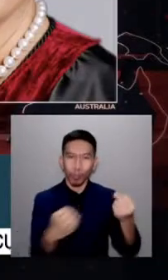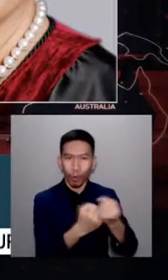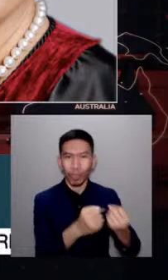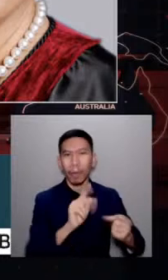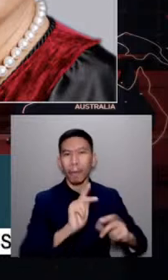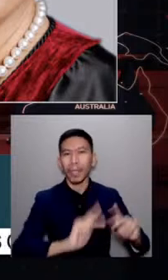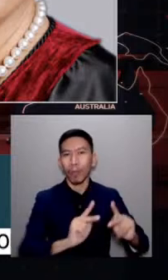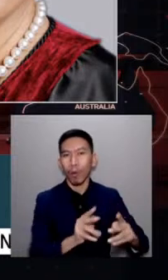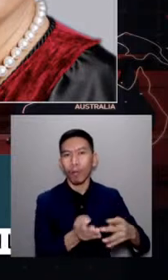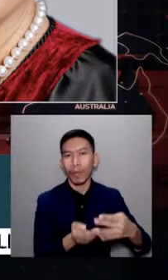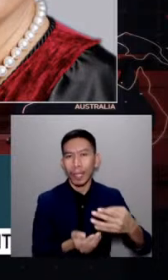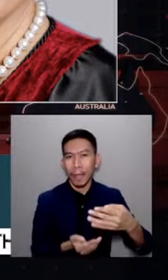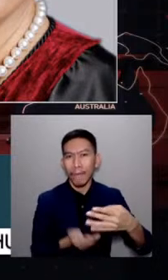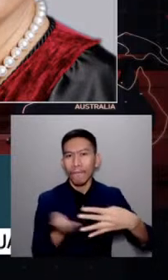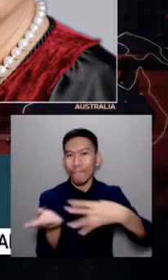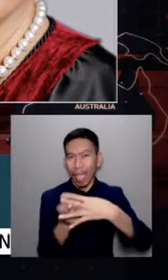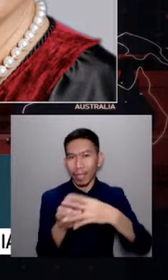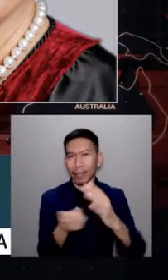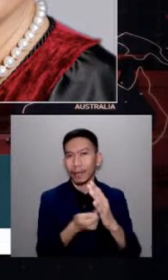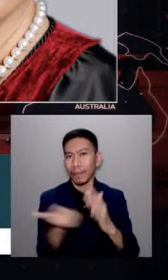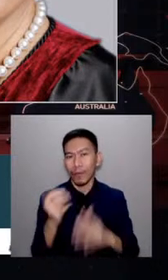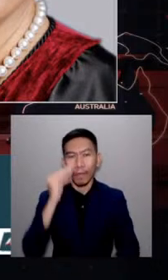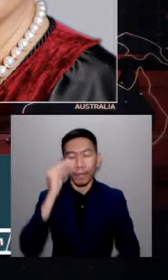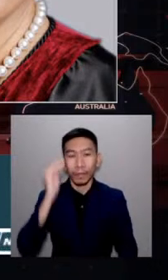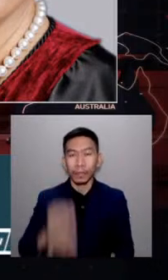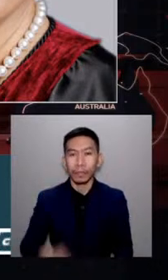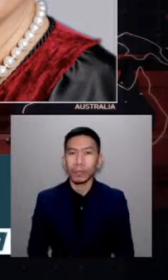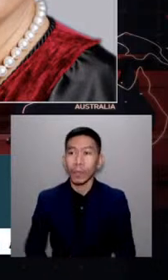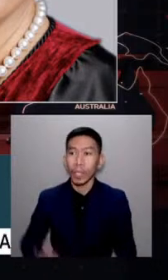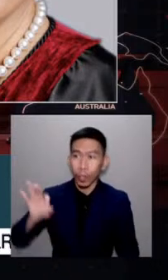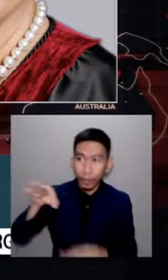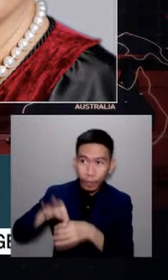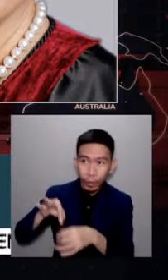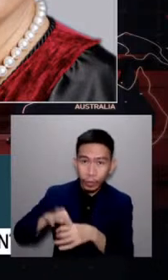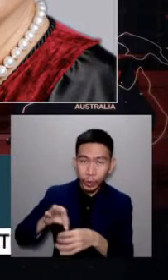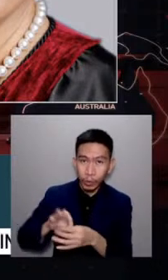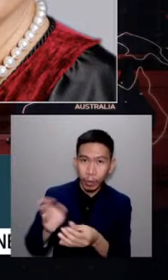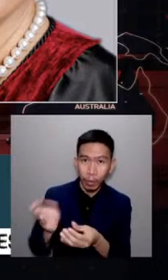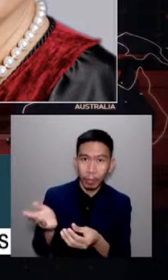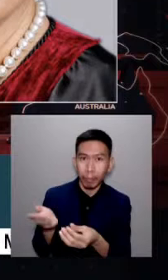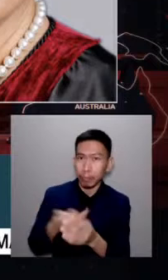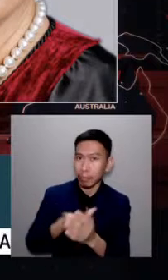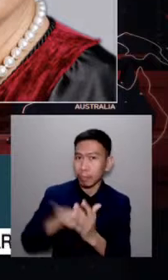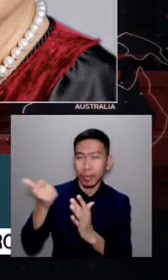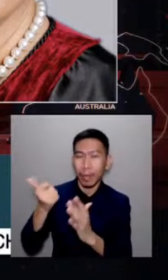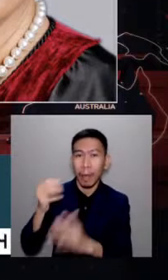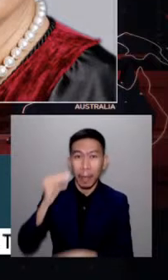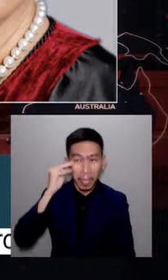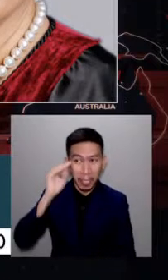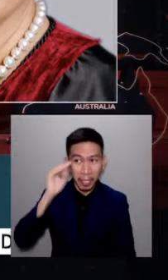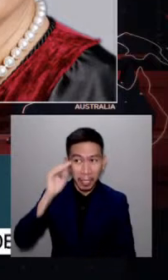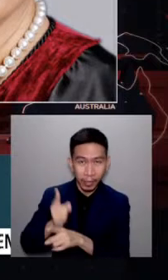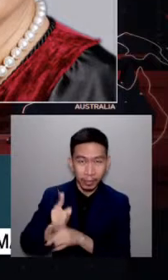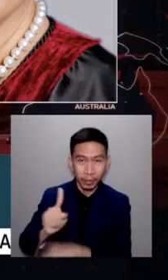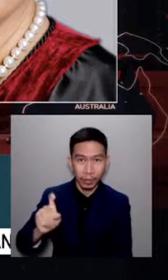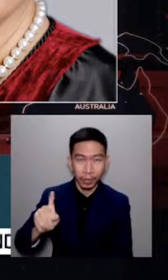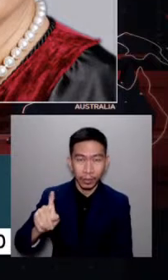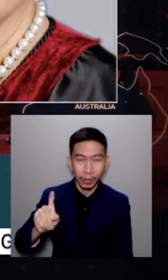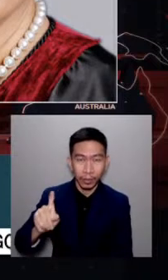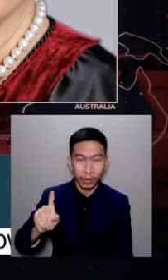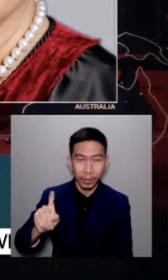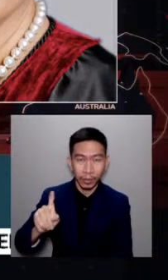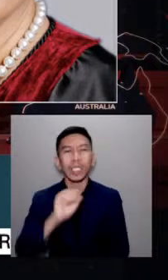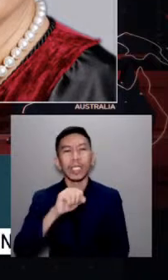to disqualify Bongbong Marcos, tama po ko? Yes, kasi Presidente, who